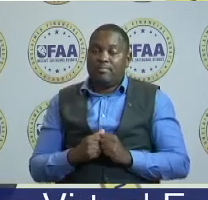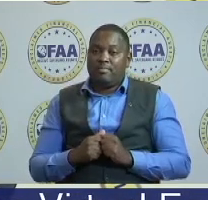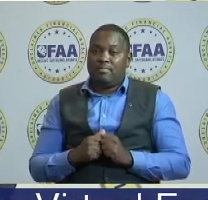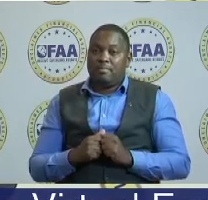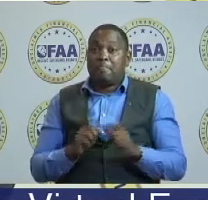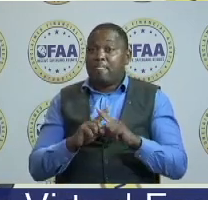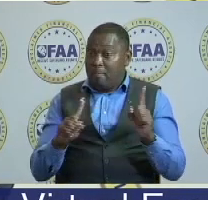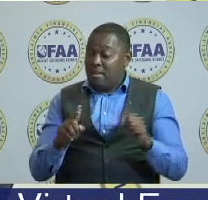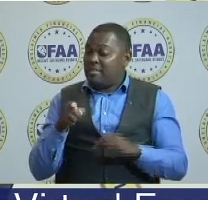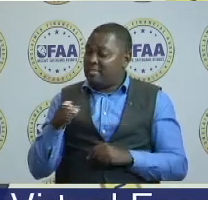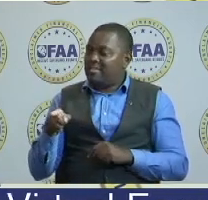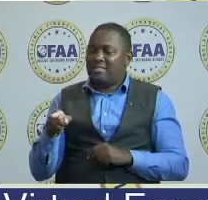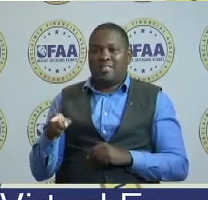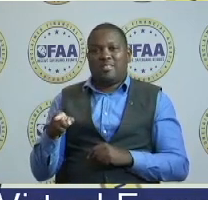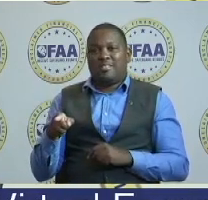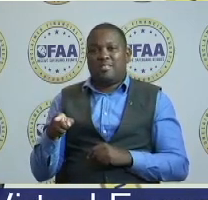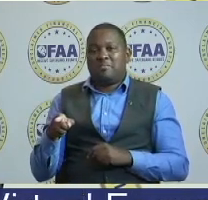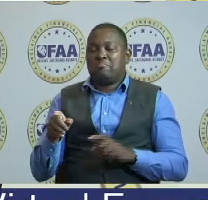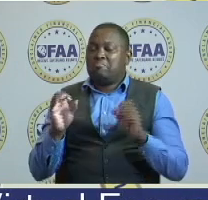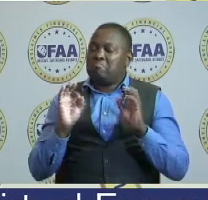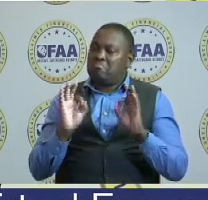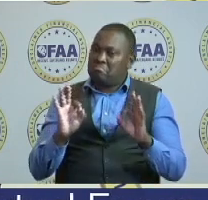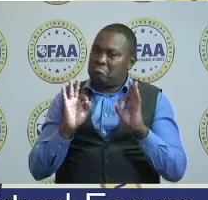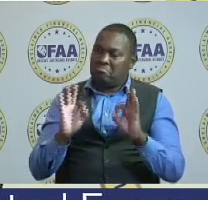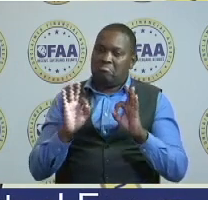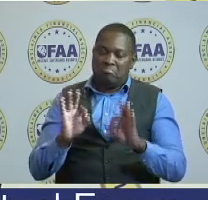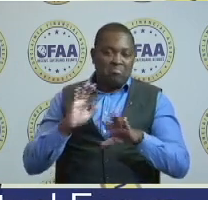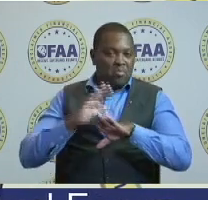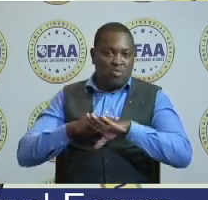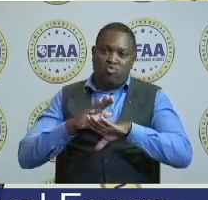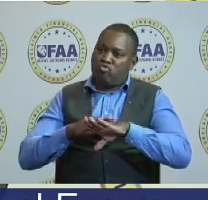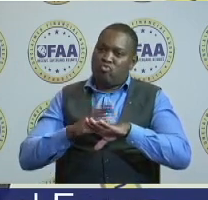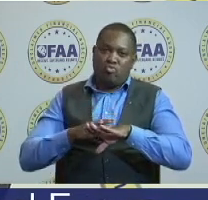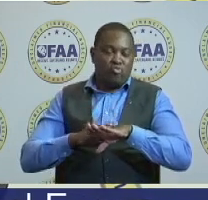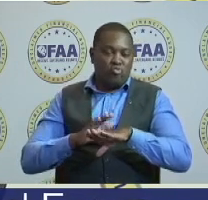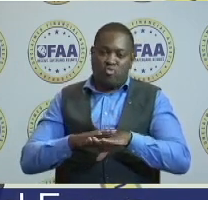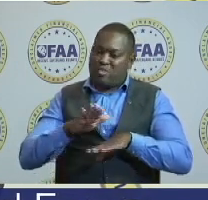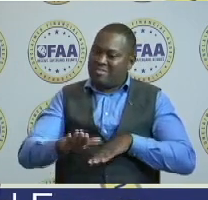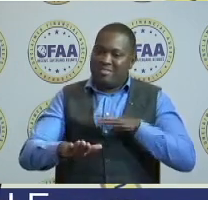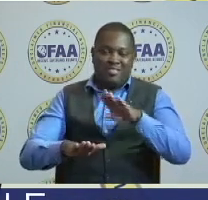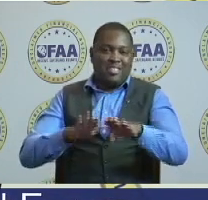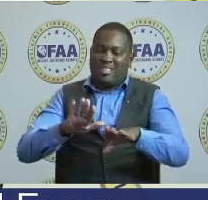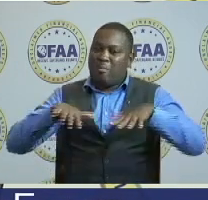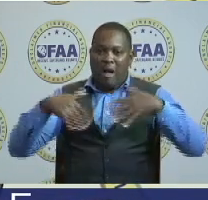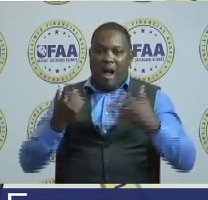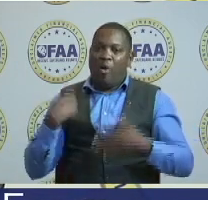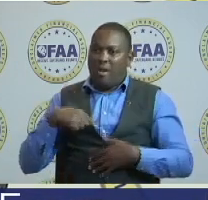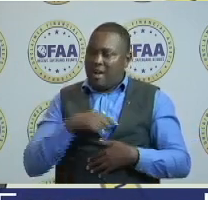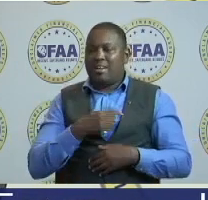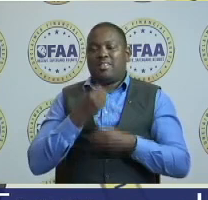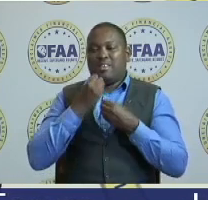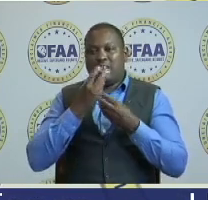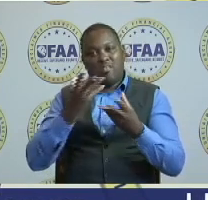But this is really, for me, a great step forward in how we are going to conduct our awareness. I